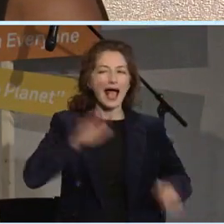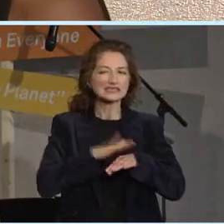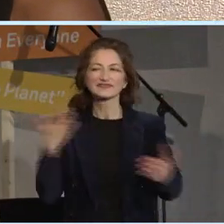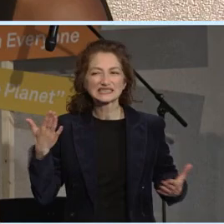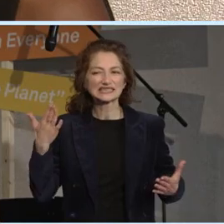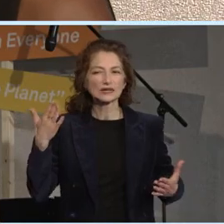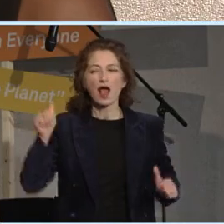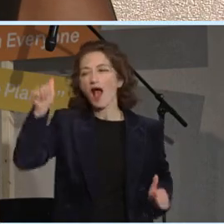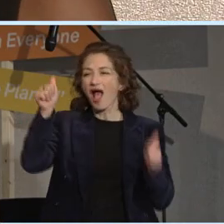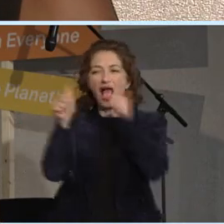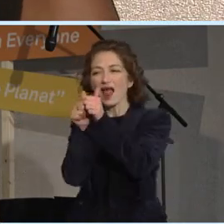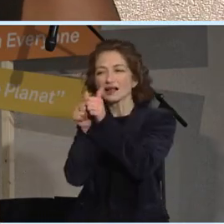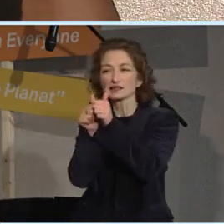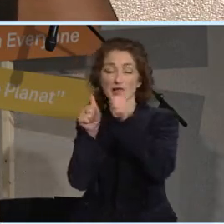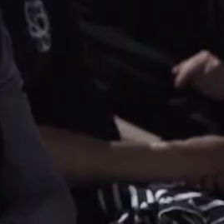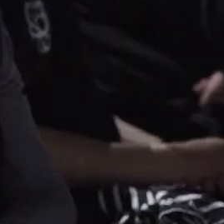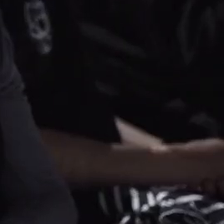not altogether destroyed.